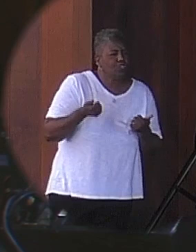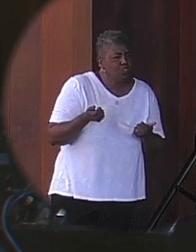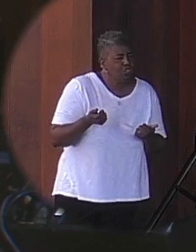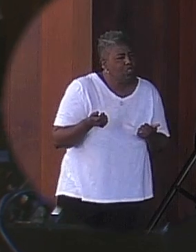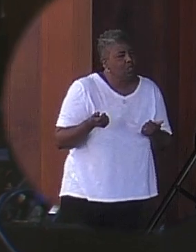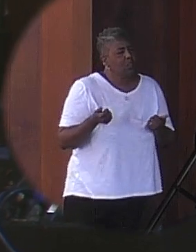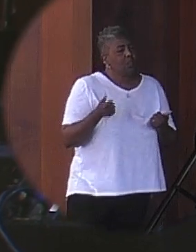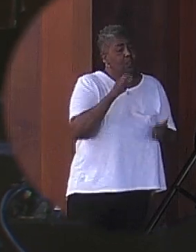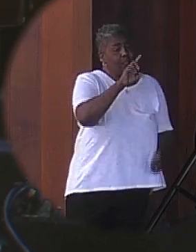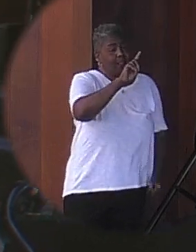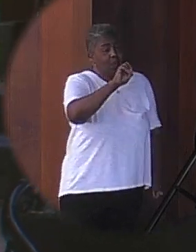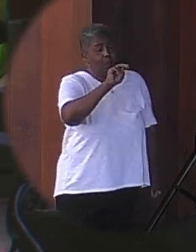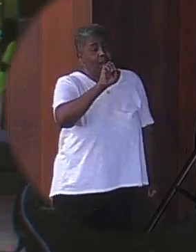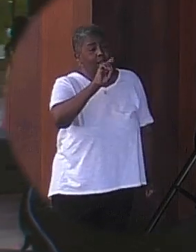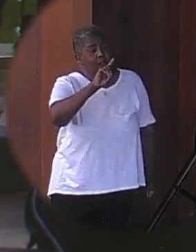Donald Trump